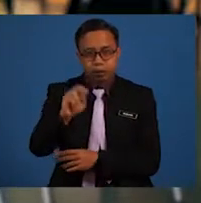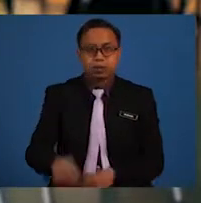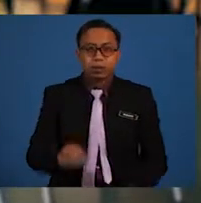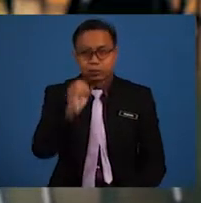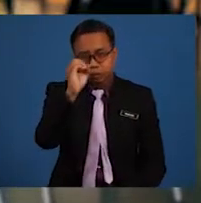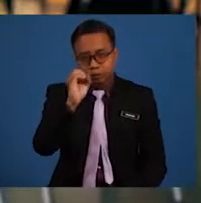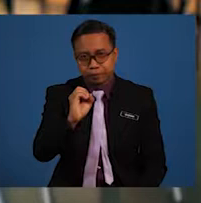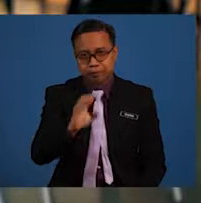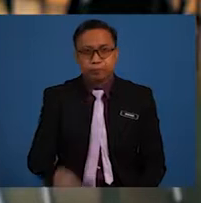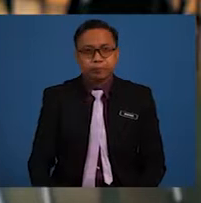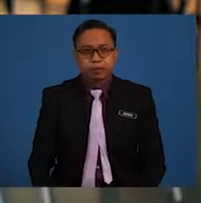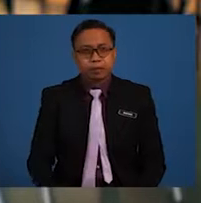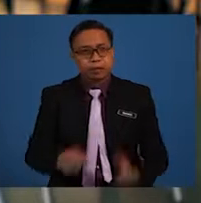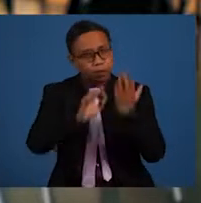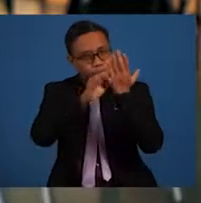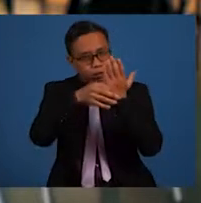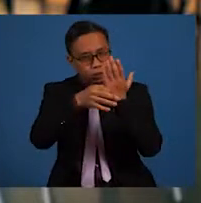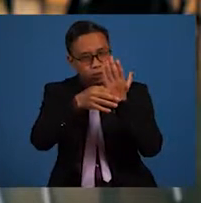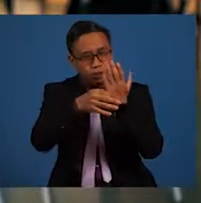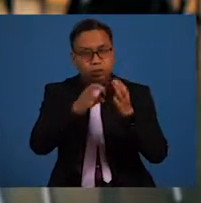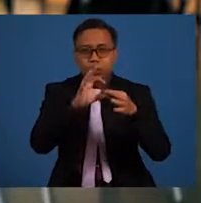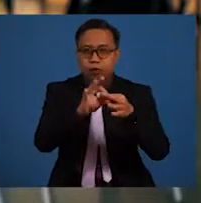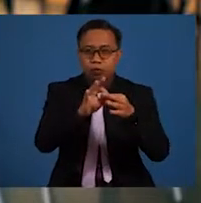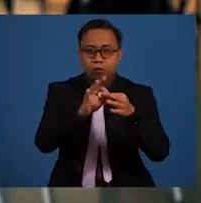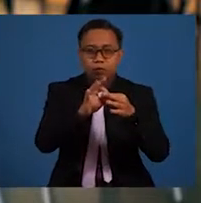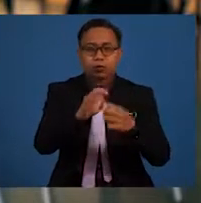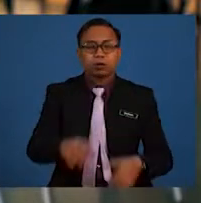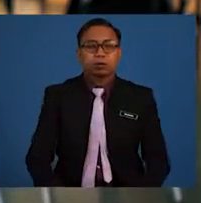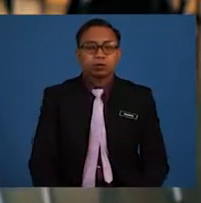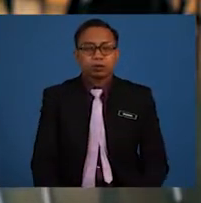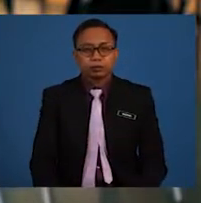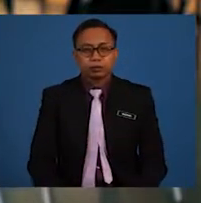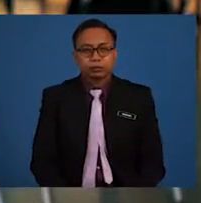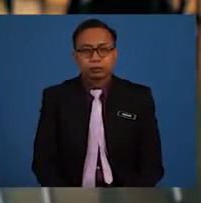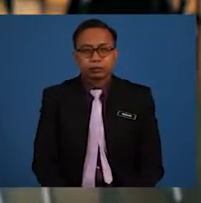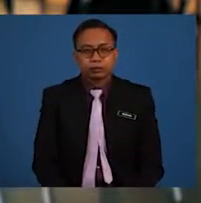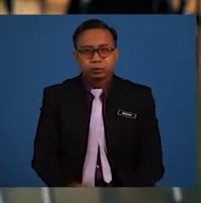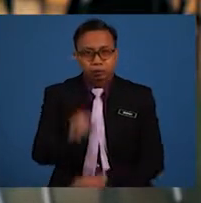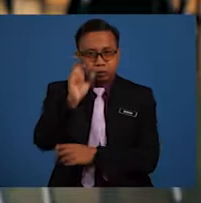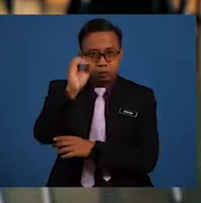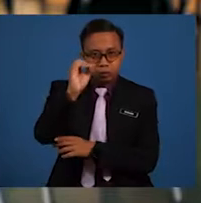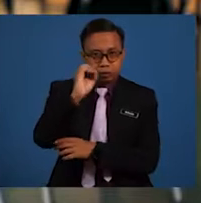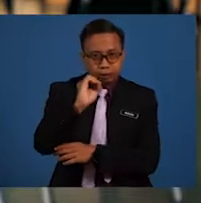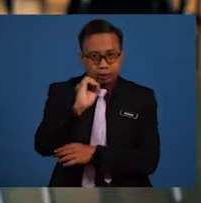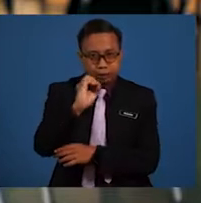What is the function of a colon? The colon,